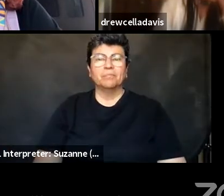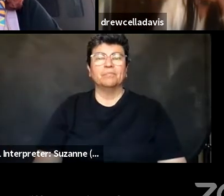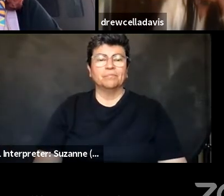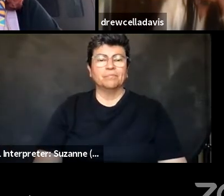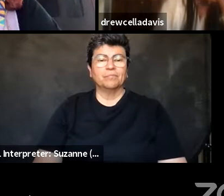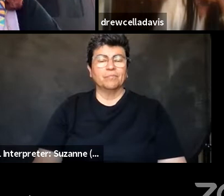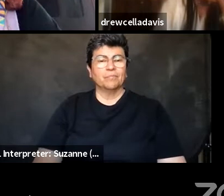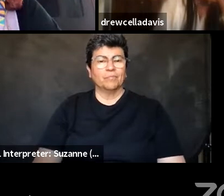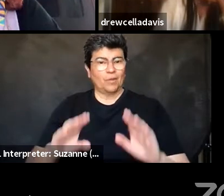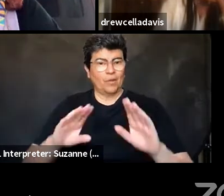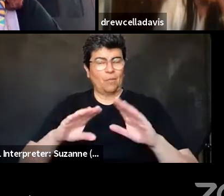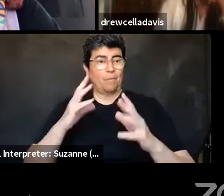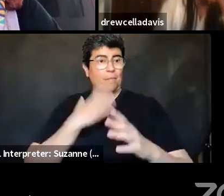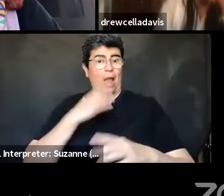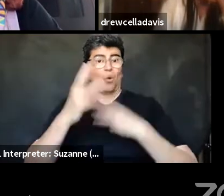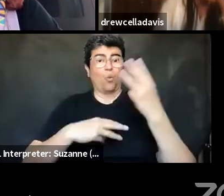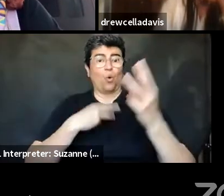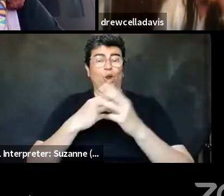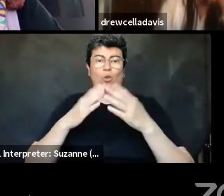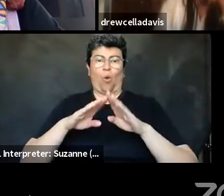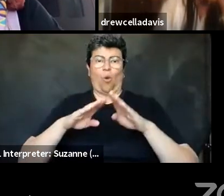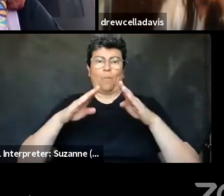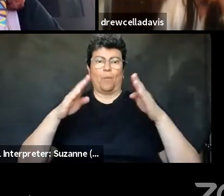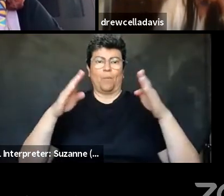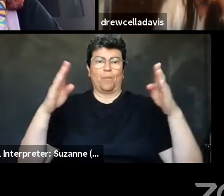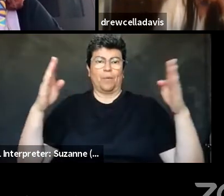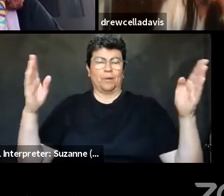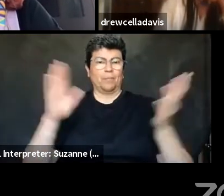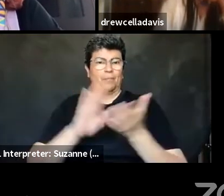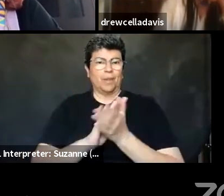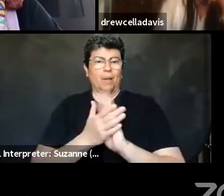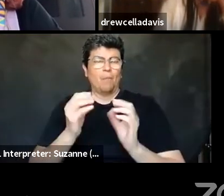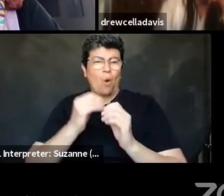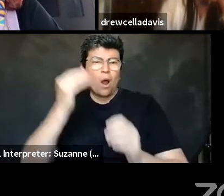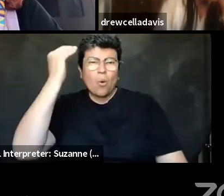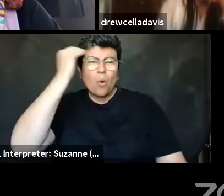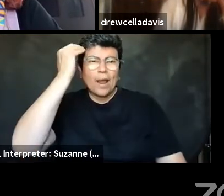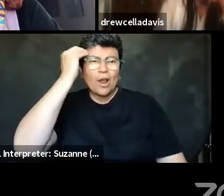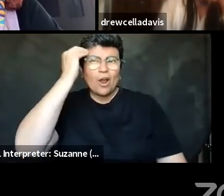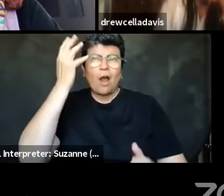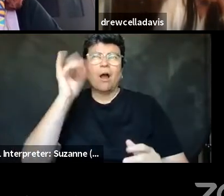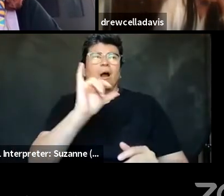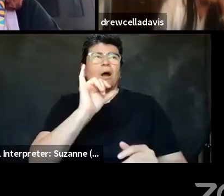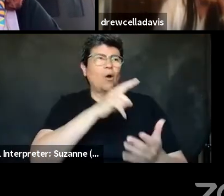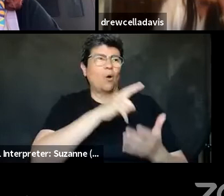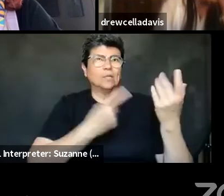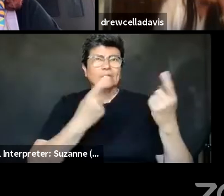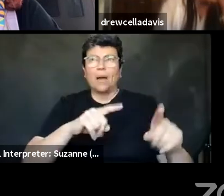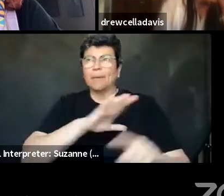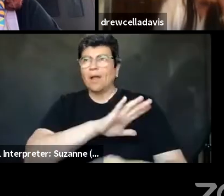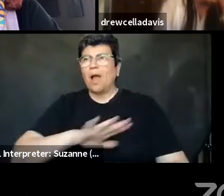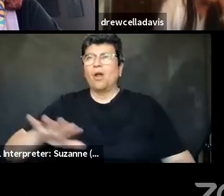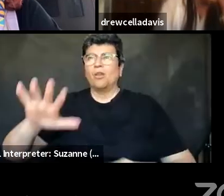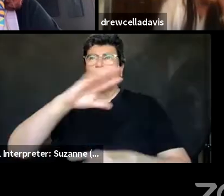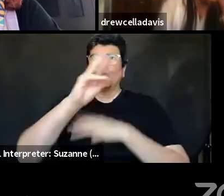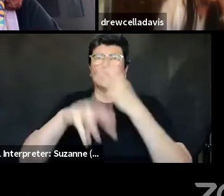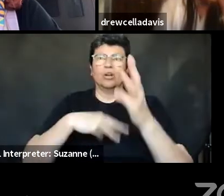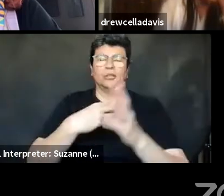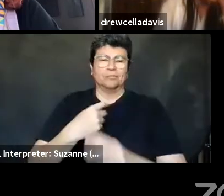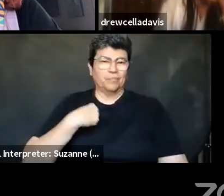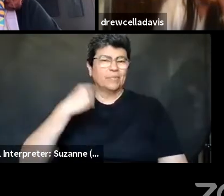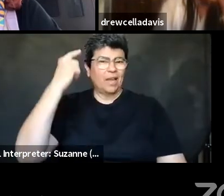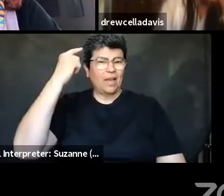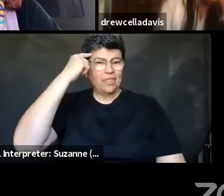opening my world and being aware of what else is happening in this world. And so I